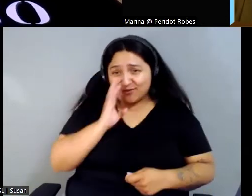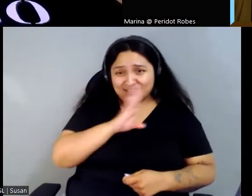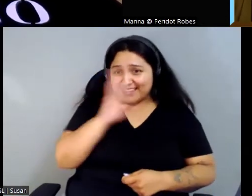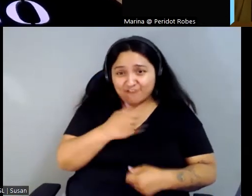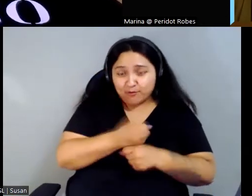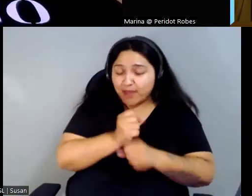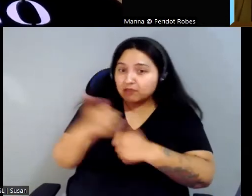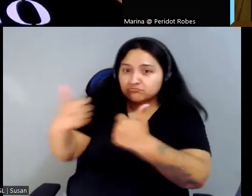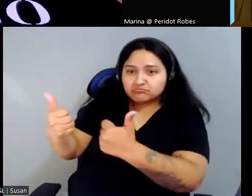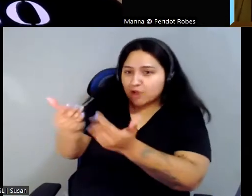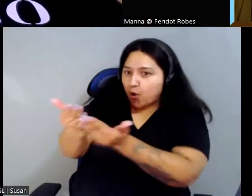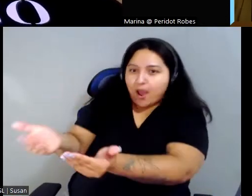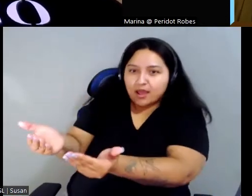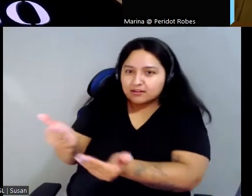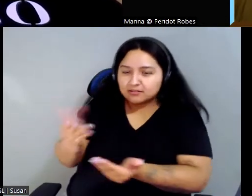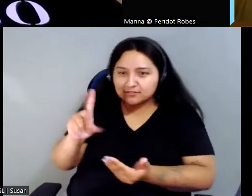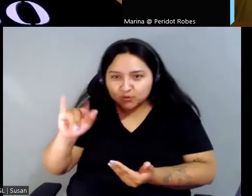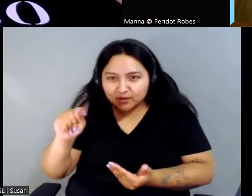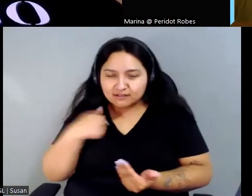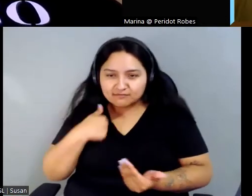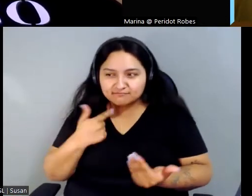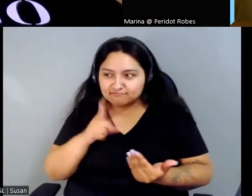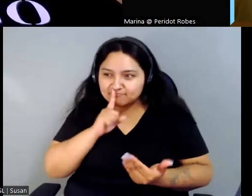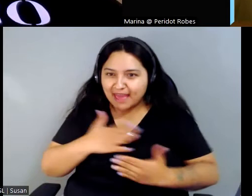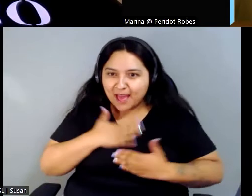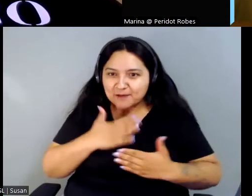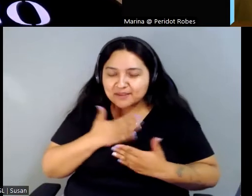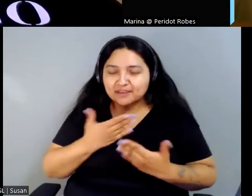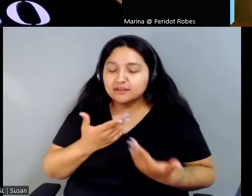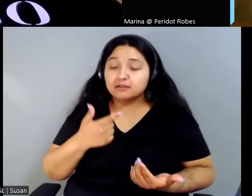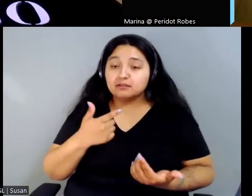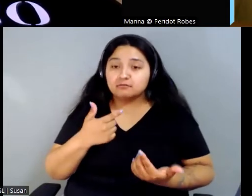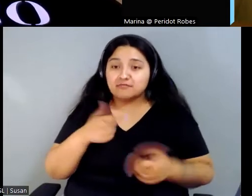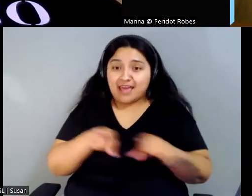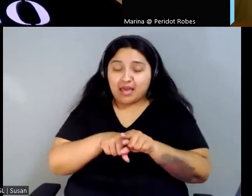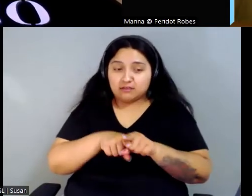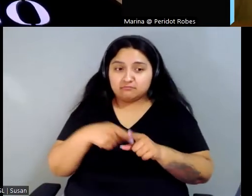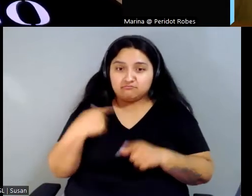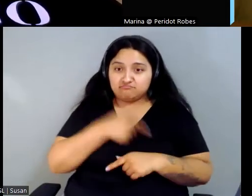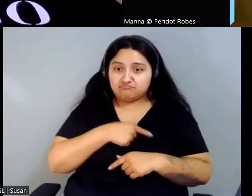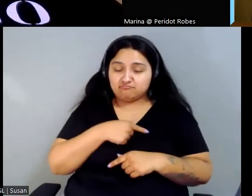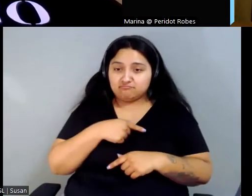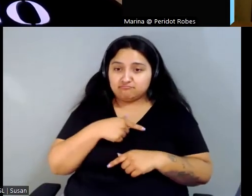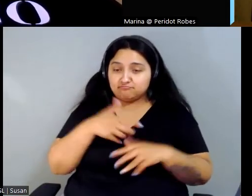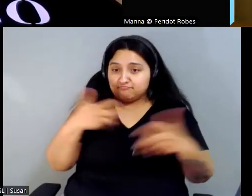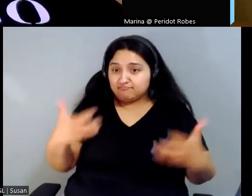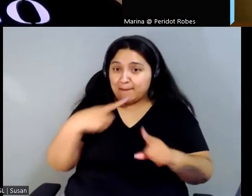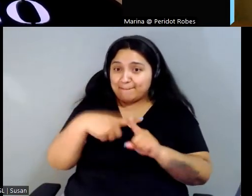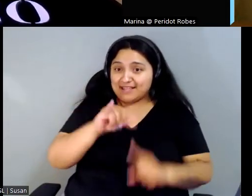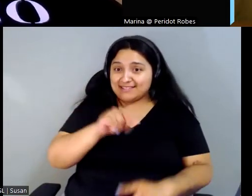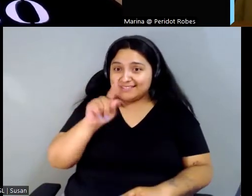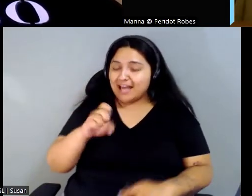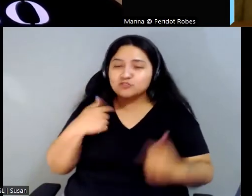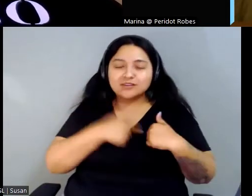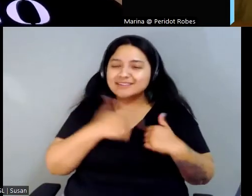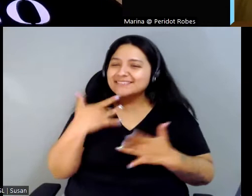do it. I'm so happy because one thing as a plus size person, we don't have the options. No. You know,